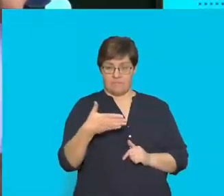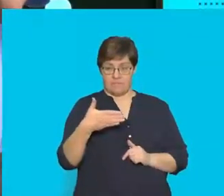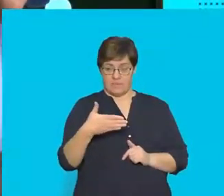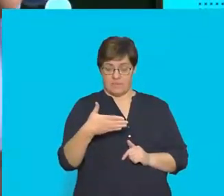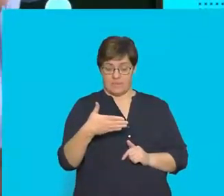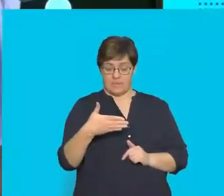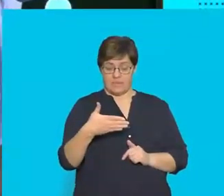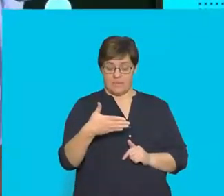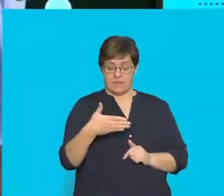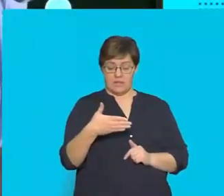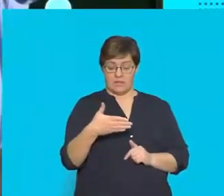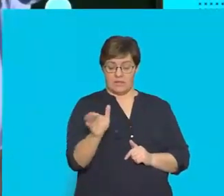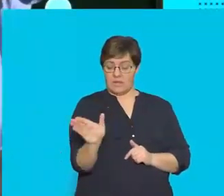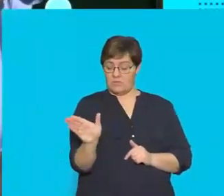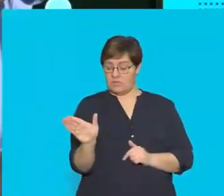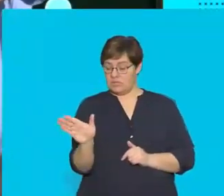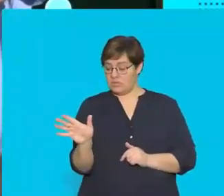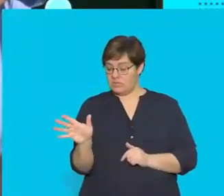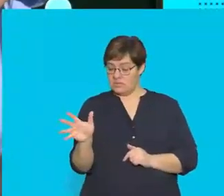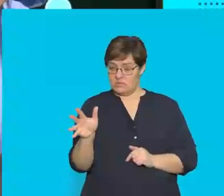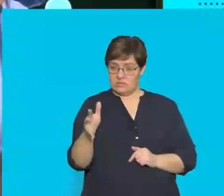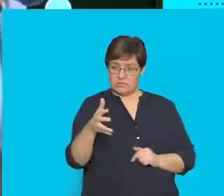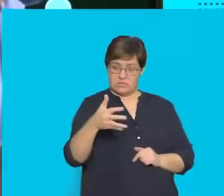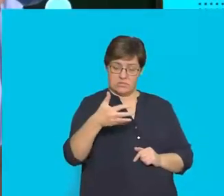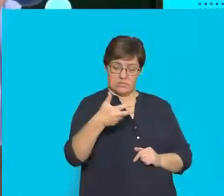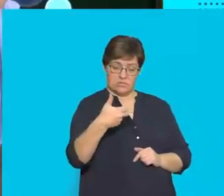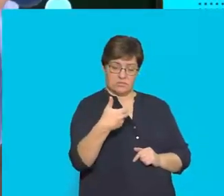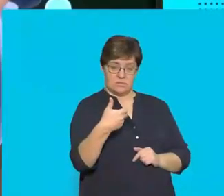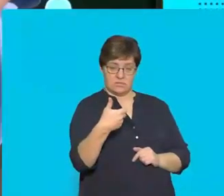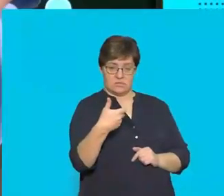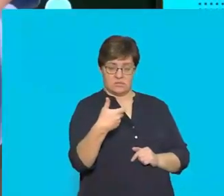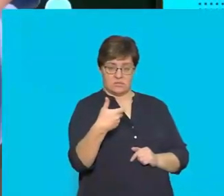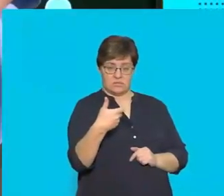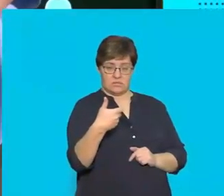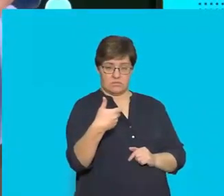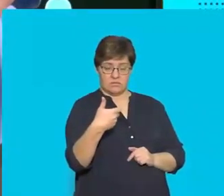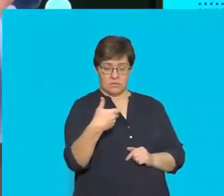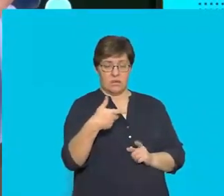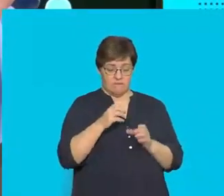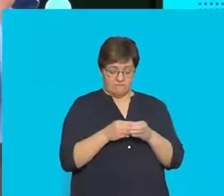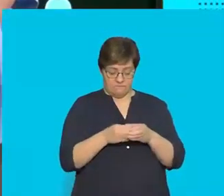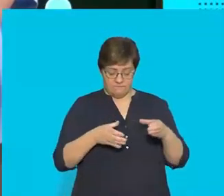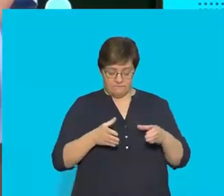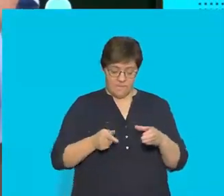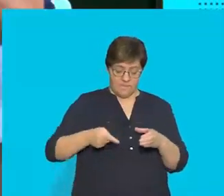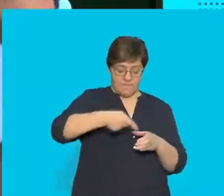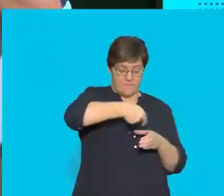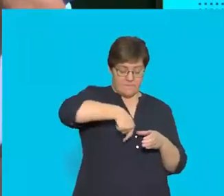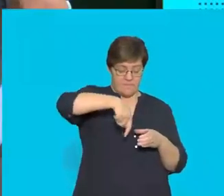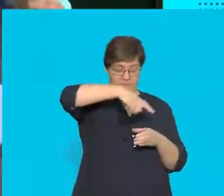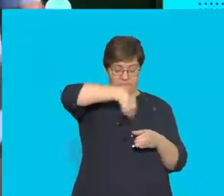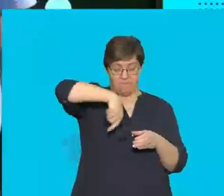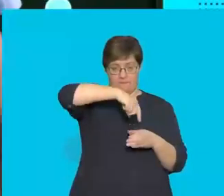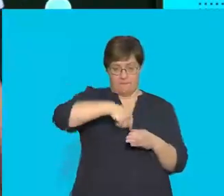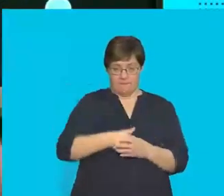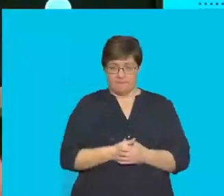the direction of the current, and the curl of my fingers tells me the direction of the magnetic field. So if